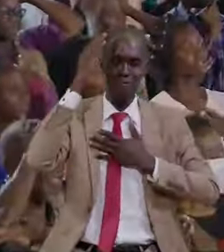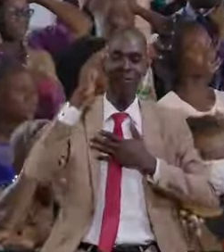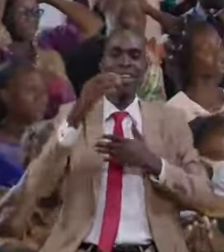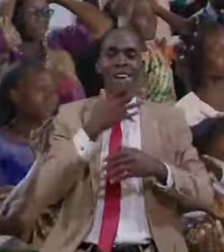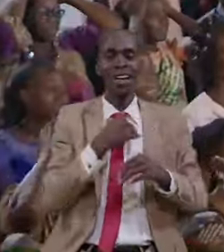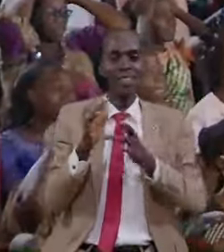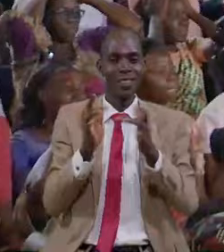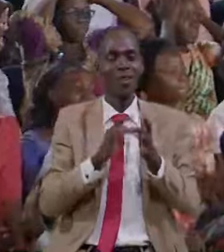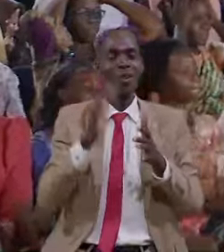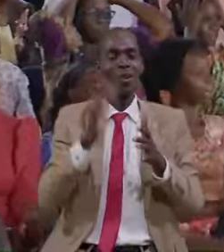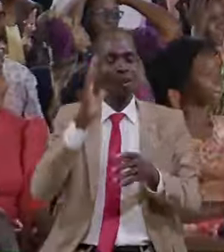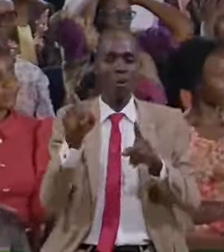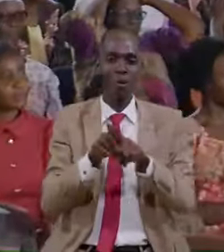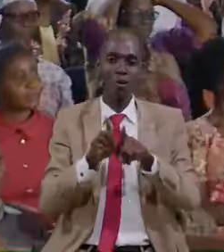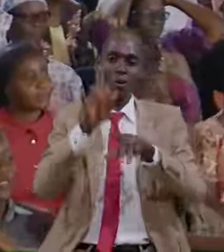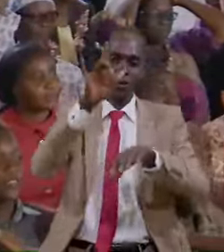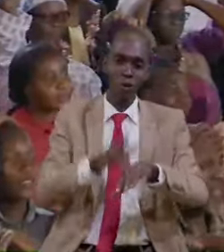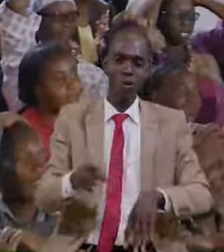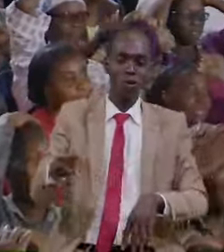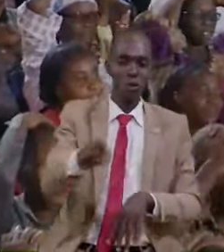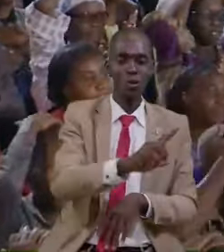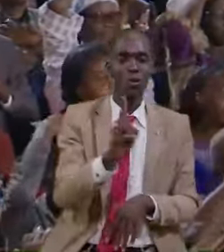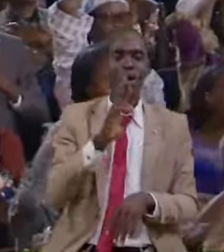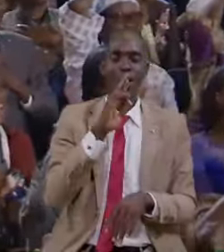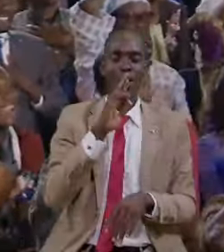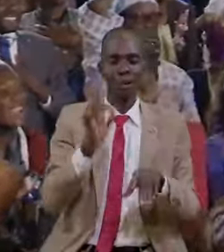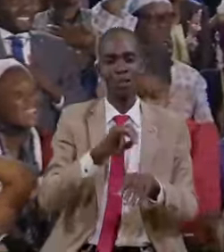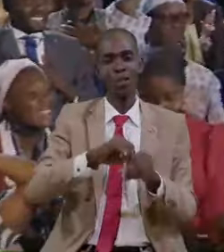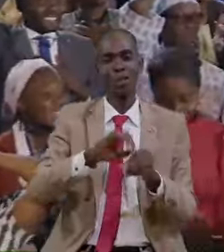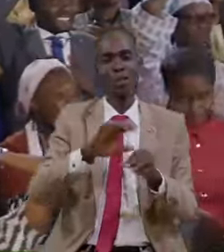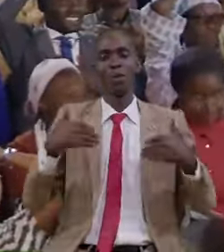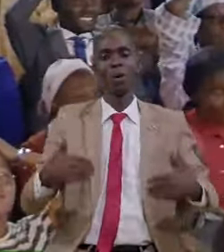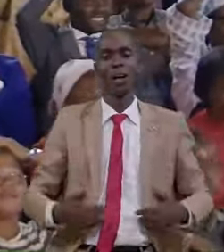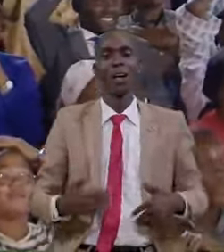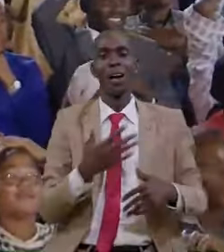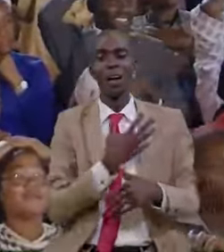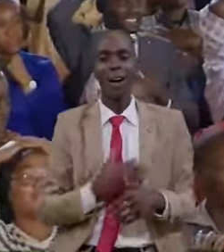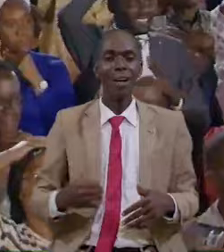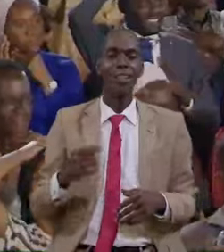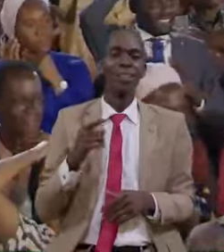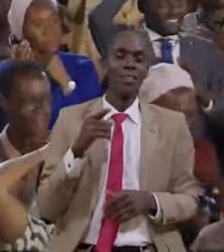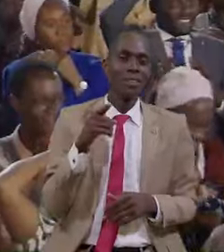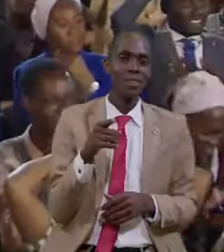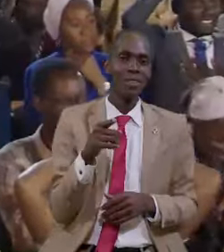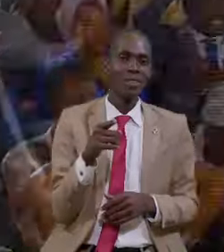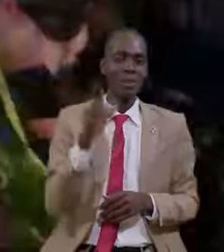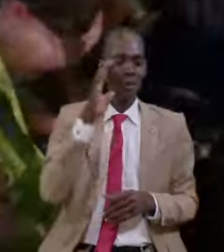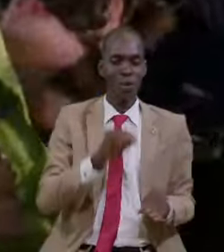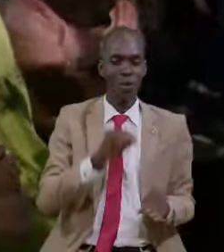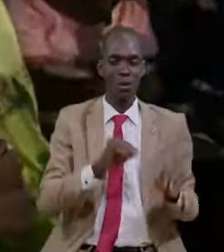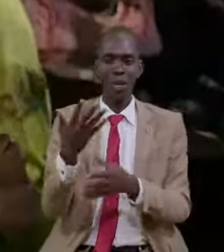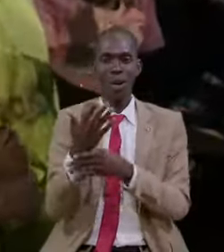also lay that hand where you are laying the hand. And they shall lay their hands on the